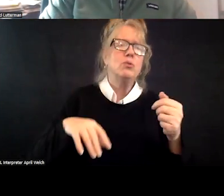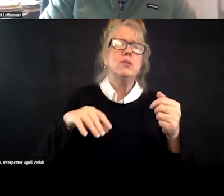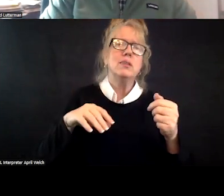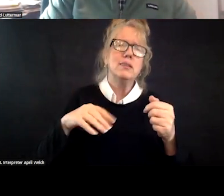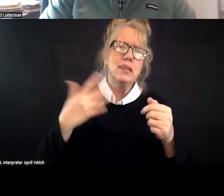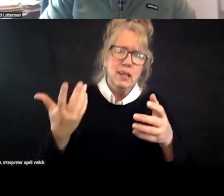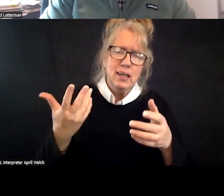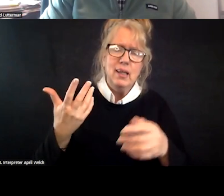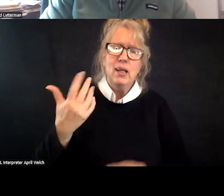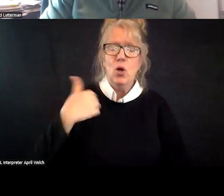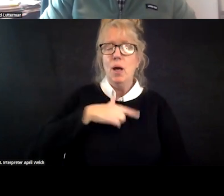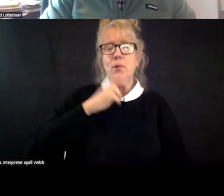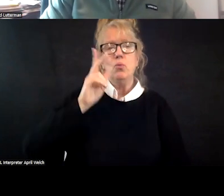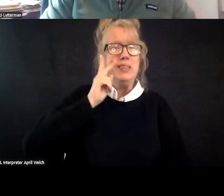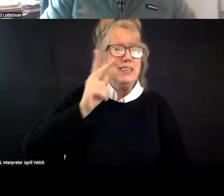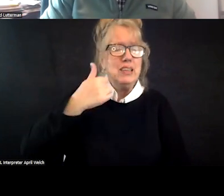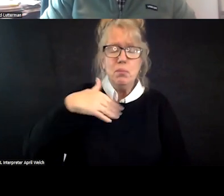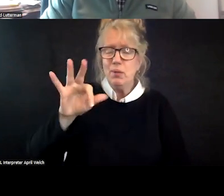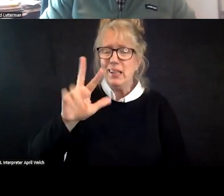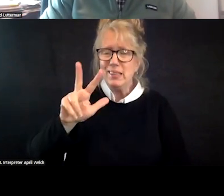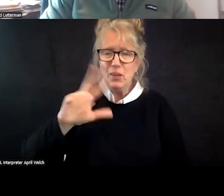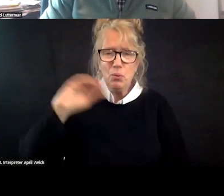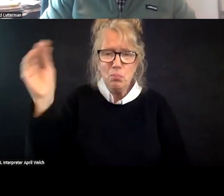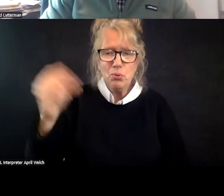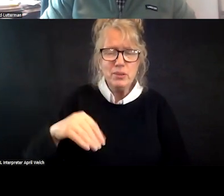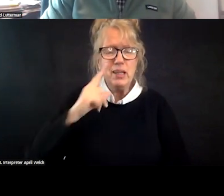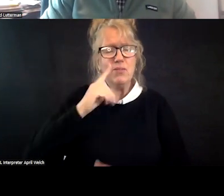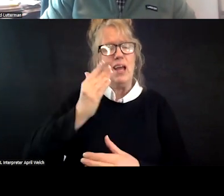But we see that is, again, median 93%, average of